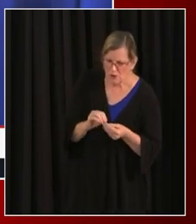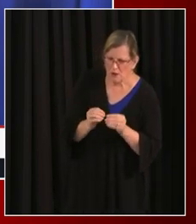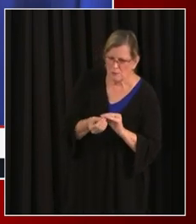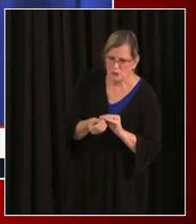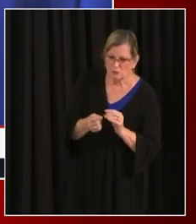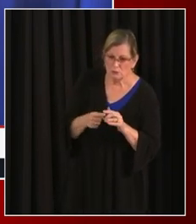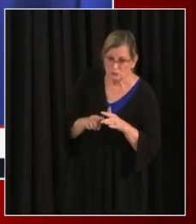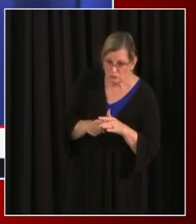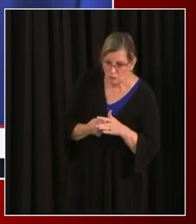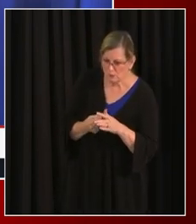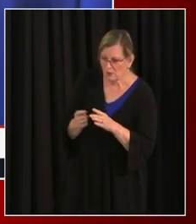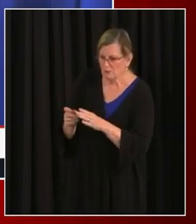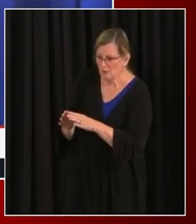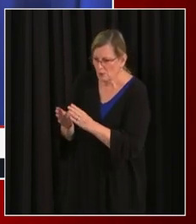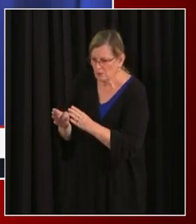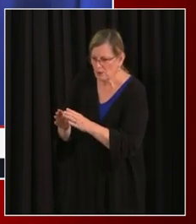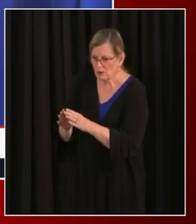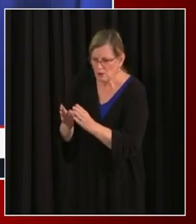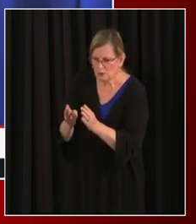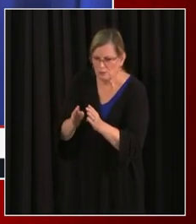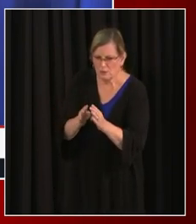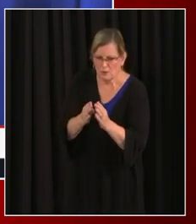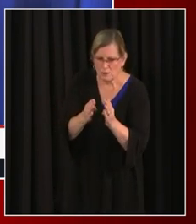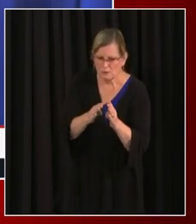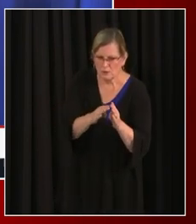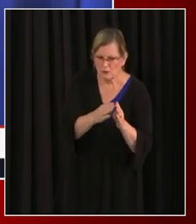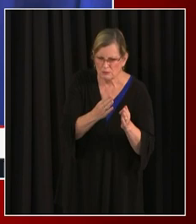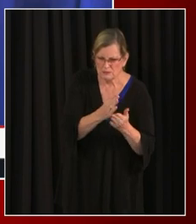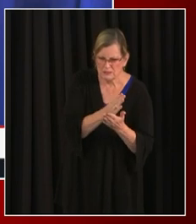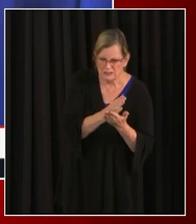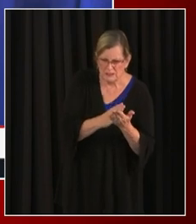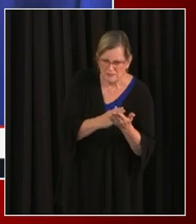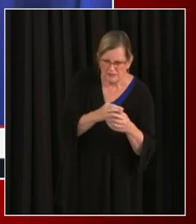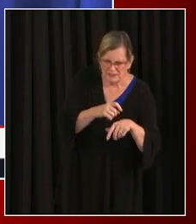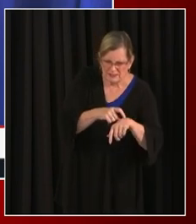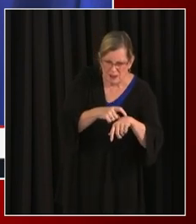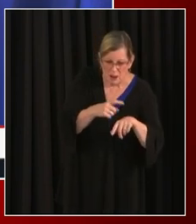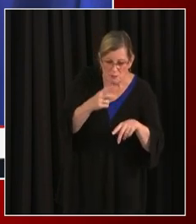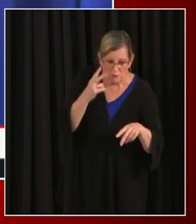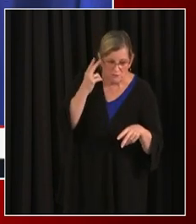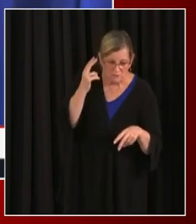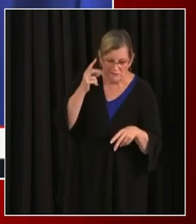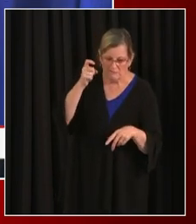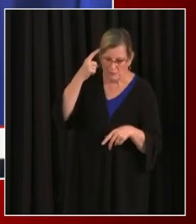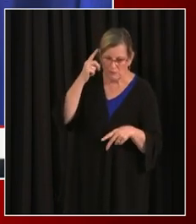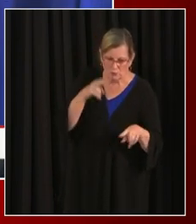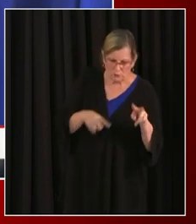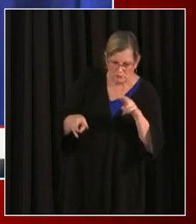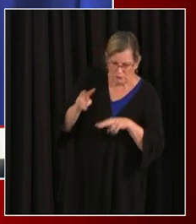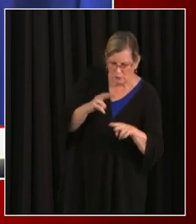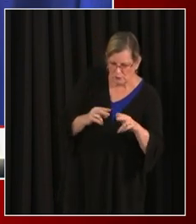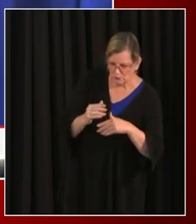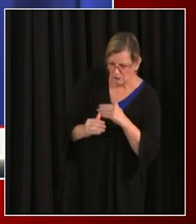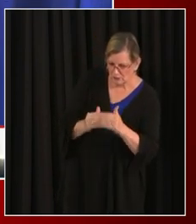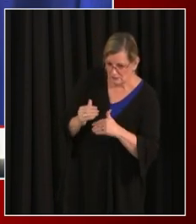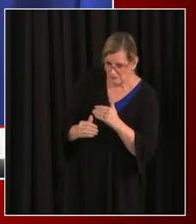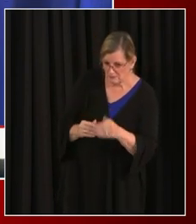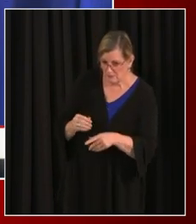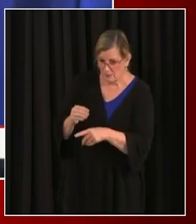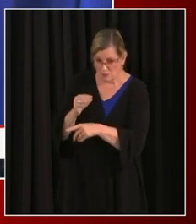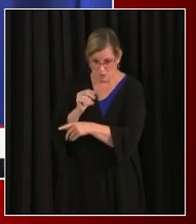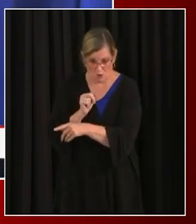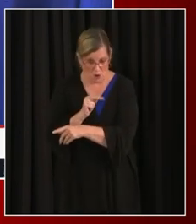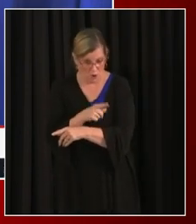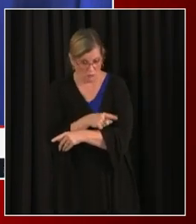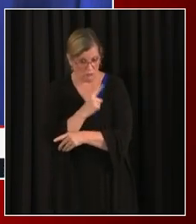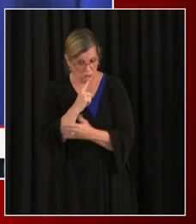to our student support centers, because there is time needed for that review process. And so that means these schools have gone through